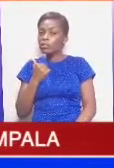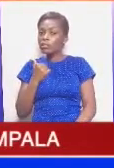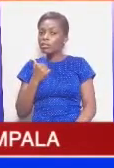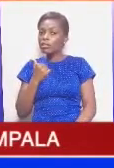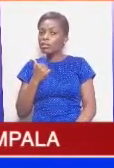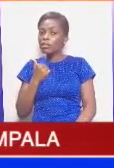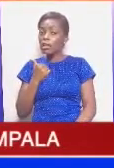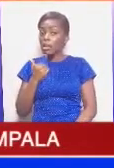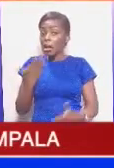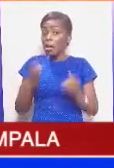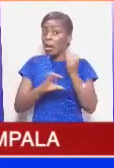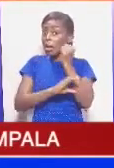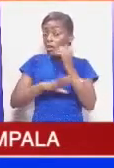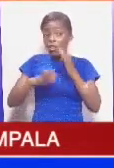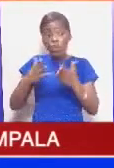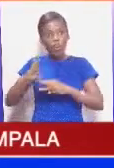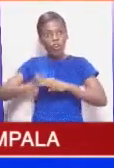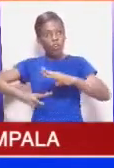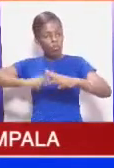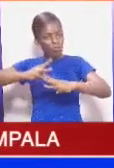ensi oba eggwanga